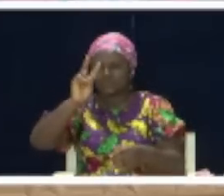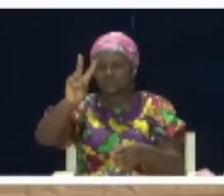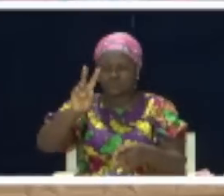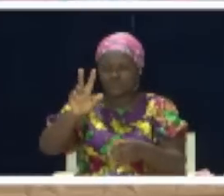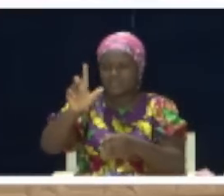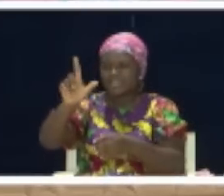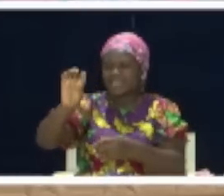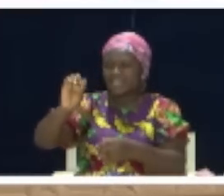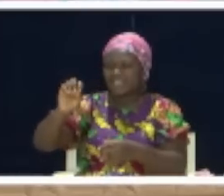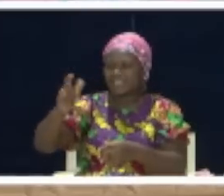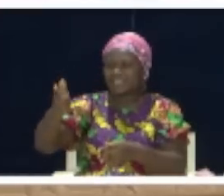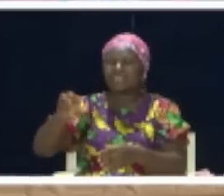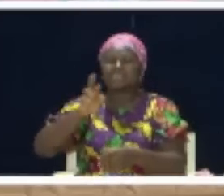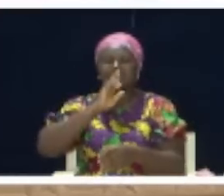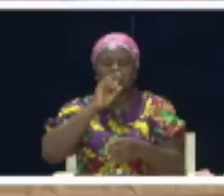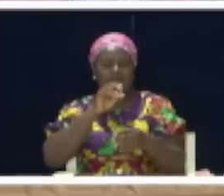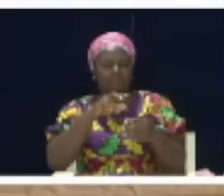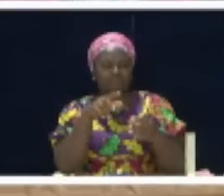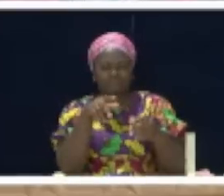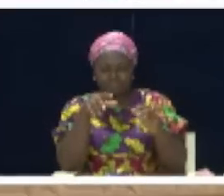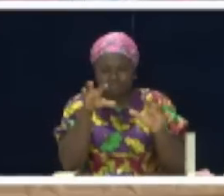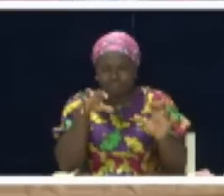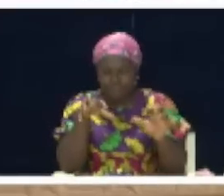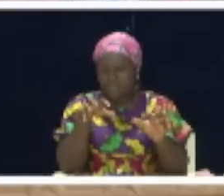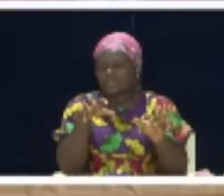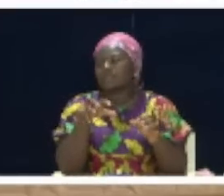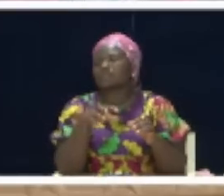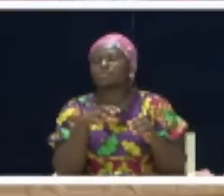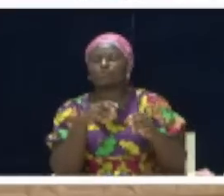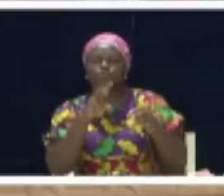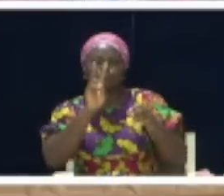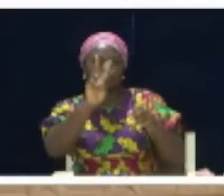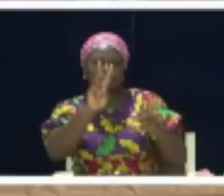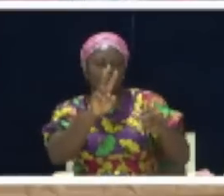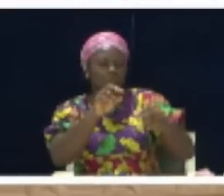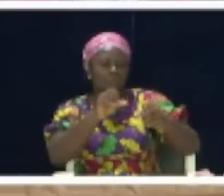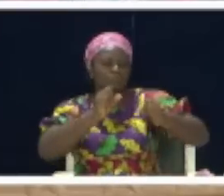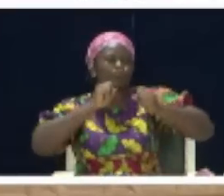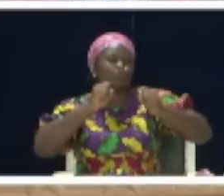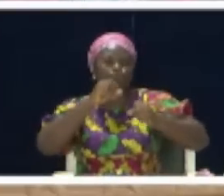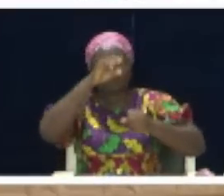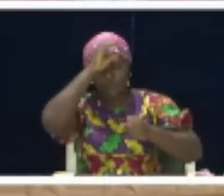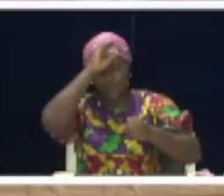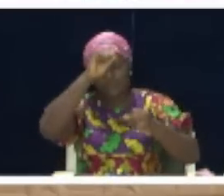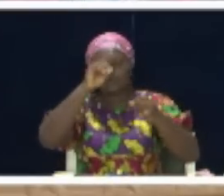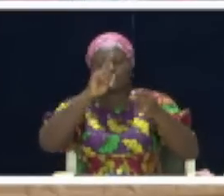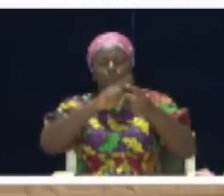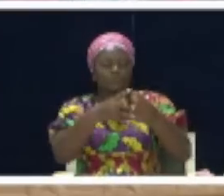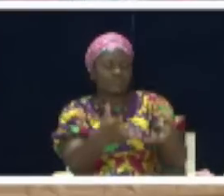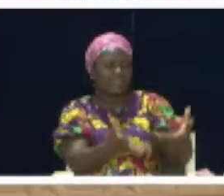took four strong men to carry him into my living room.